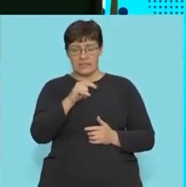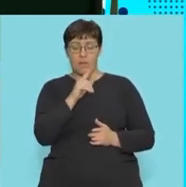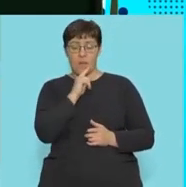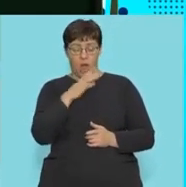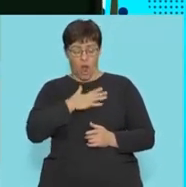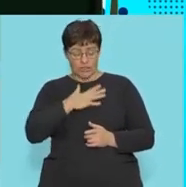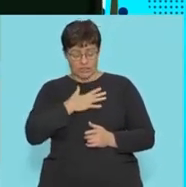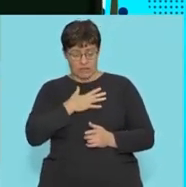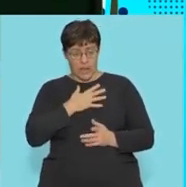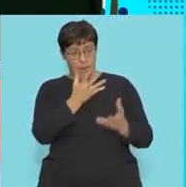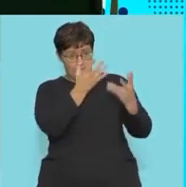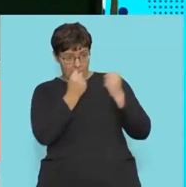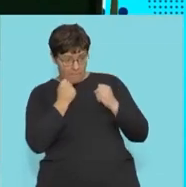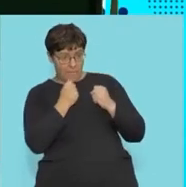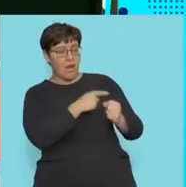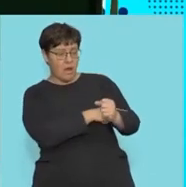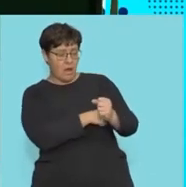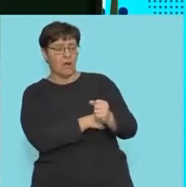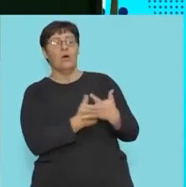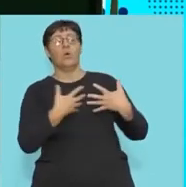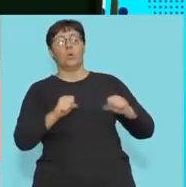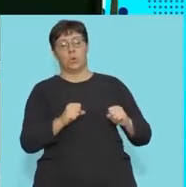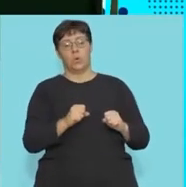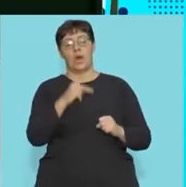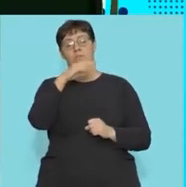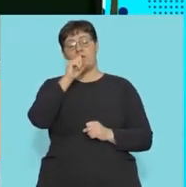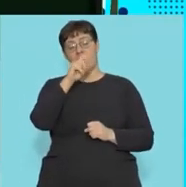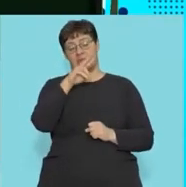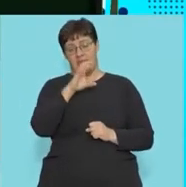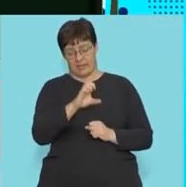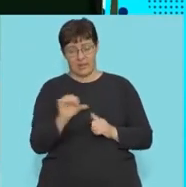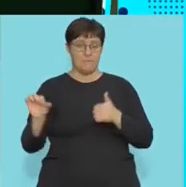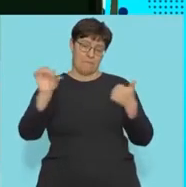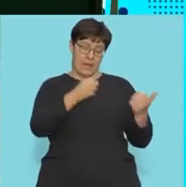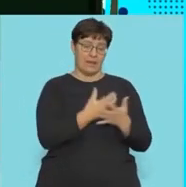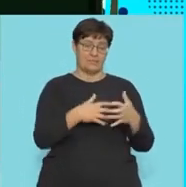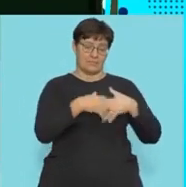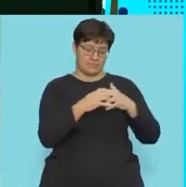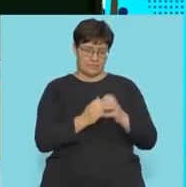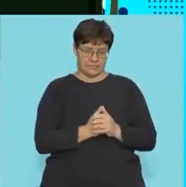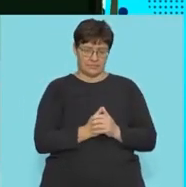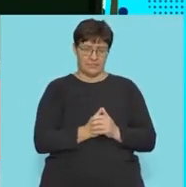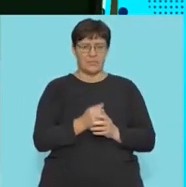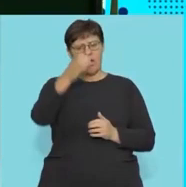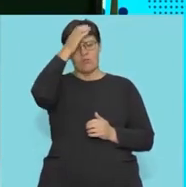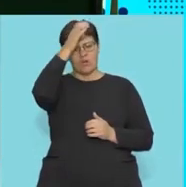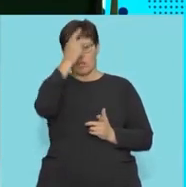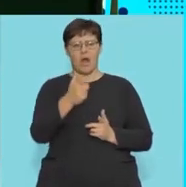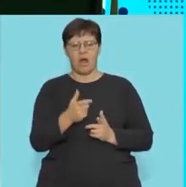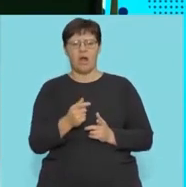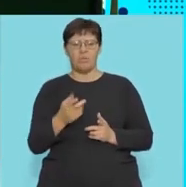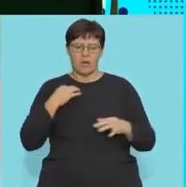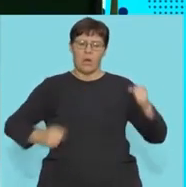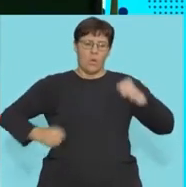receive oxygen. And so often, if you're exercising after a strenuous workout or a game, we often refer to coaches saying,